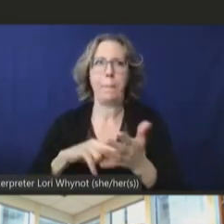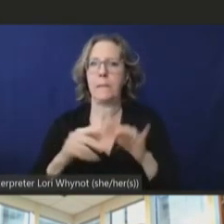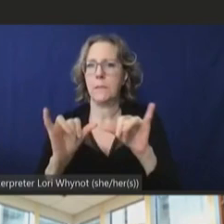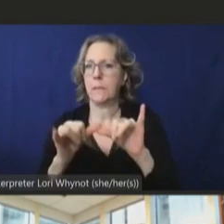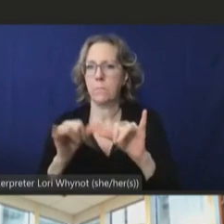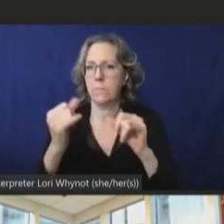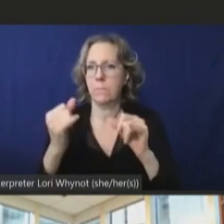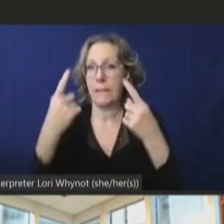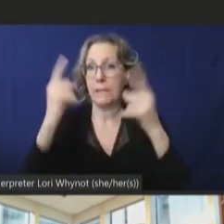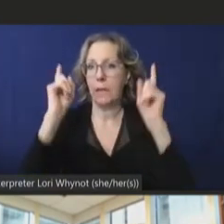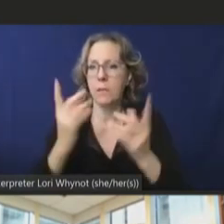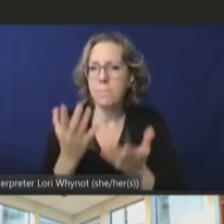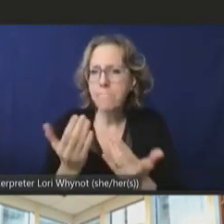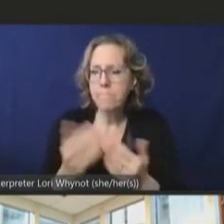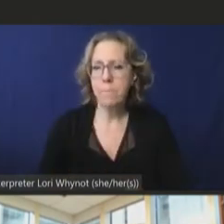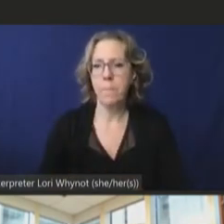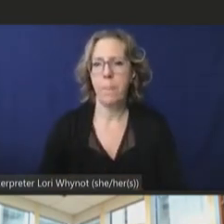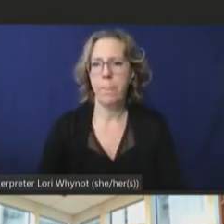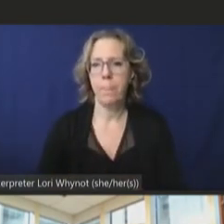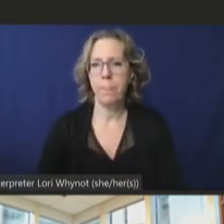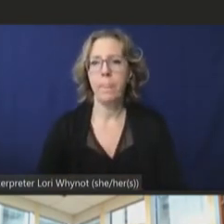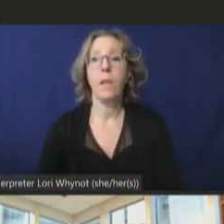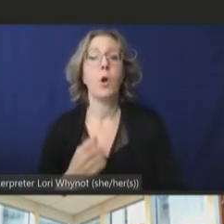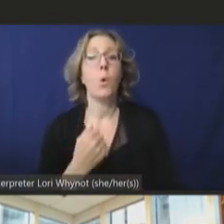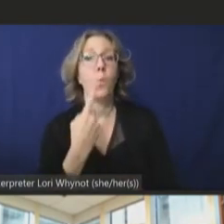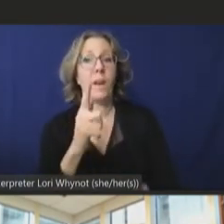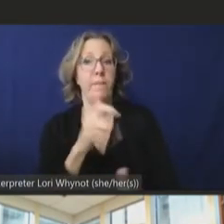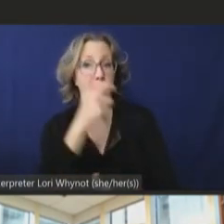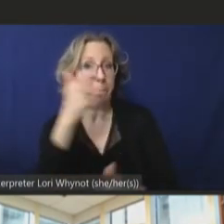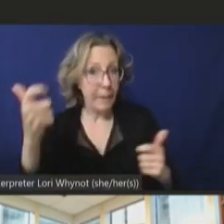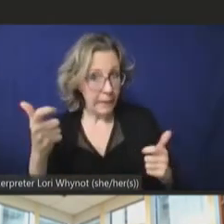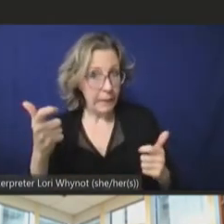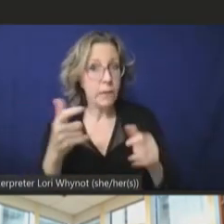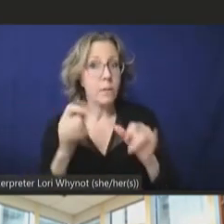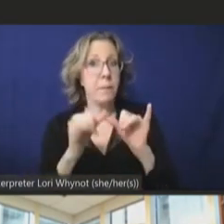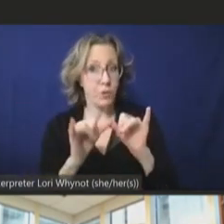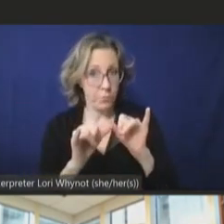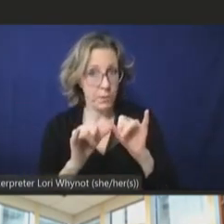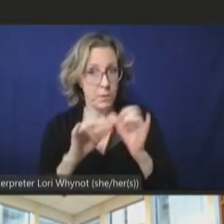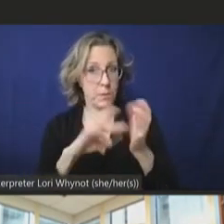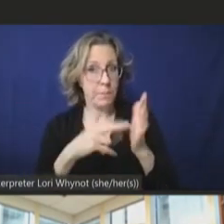I think one of the biggest measurements of success is